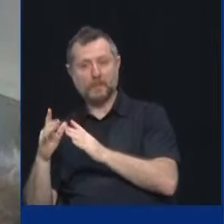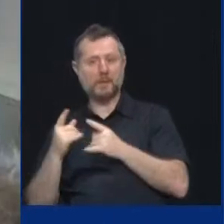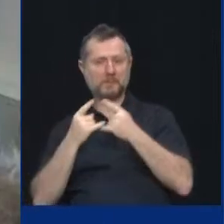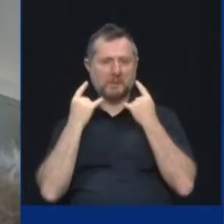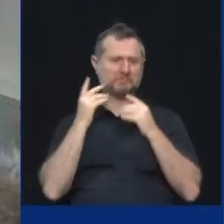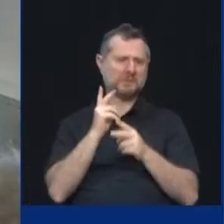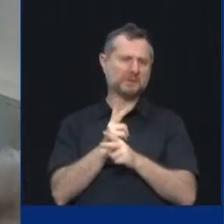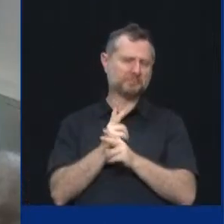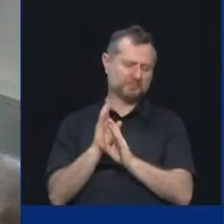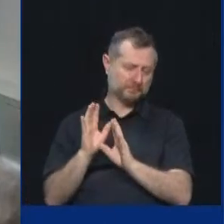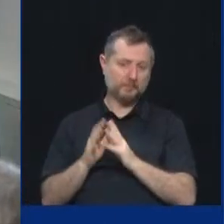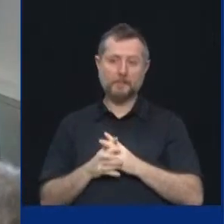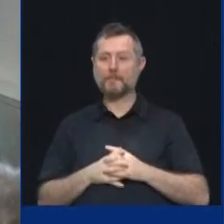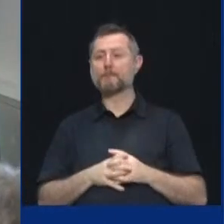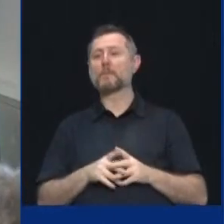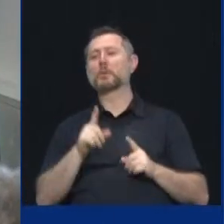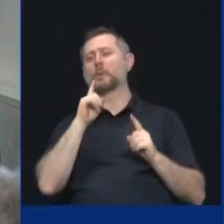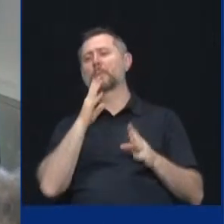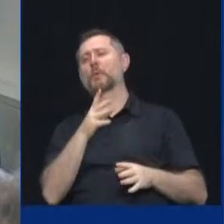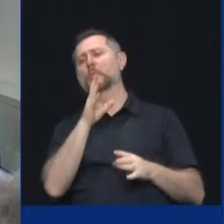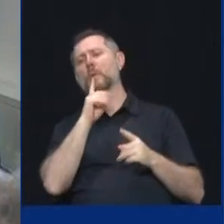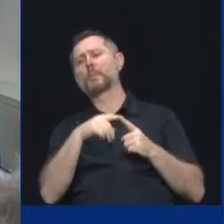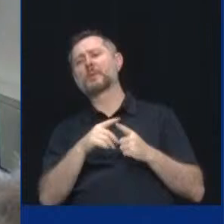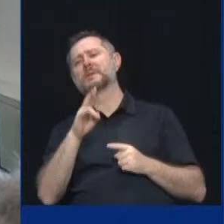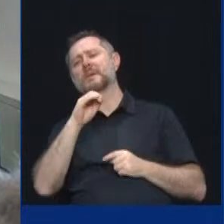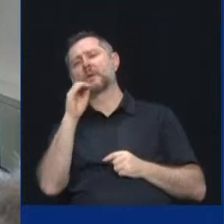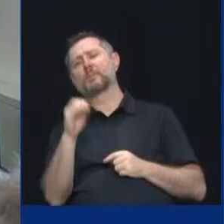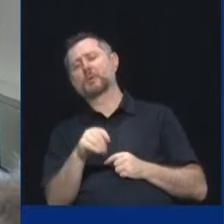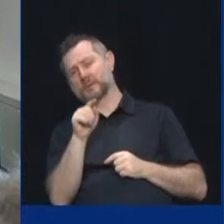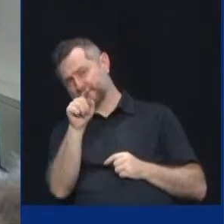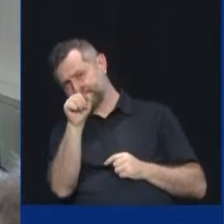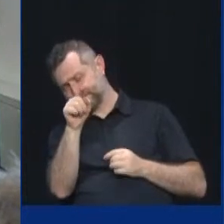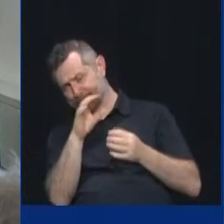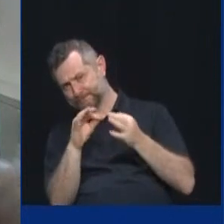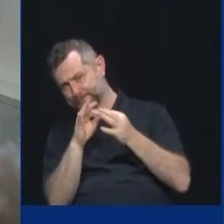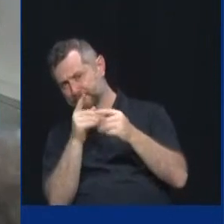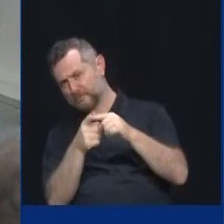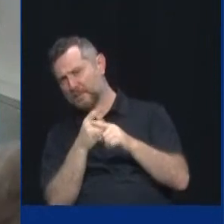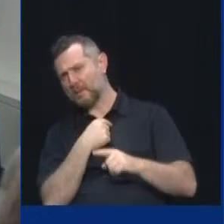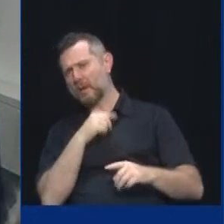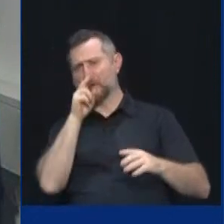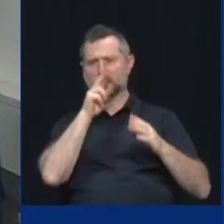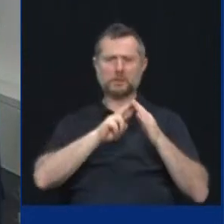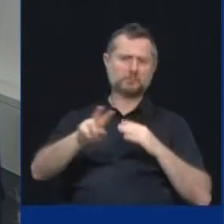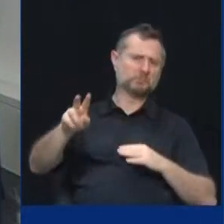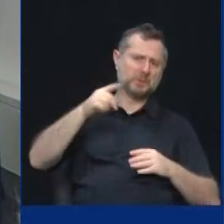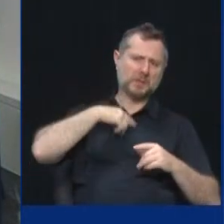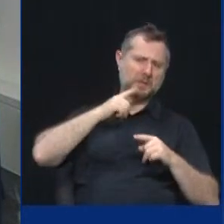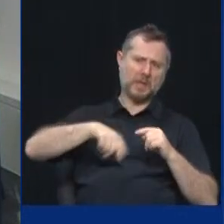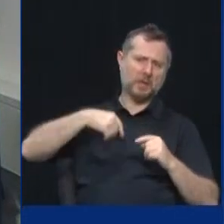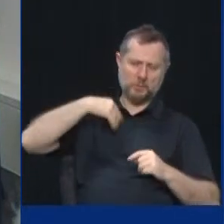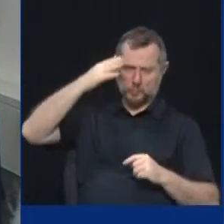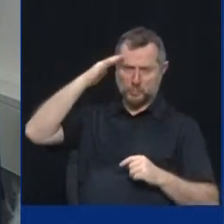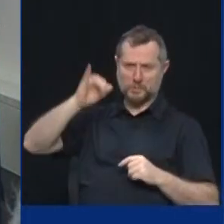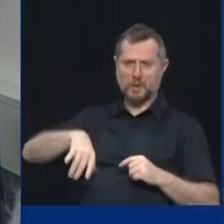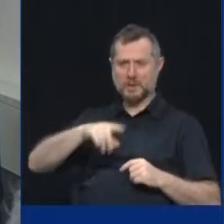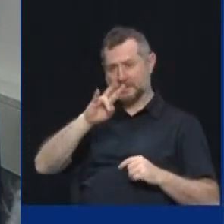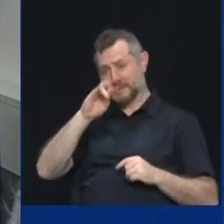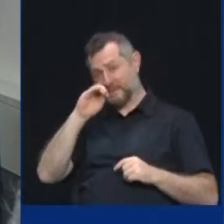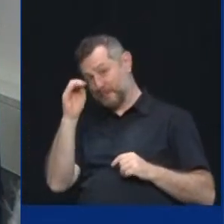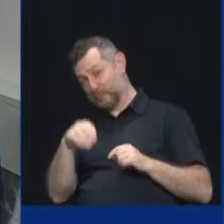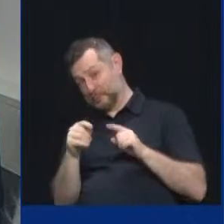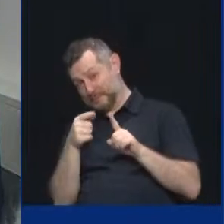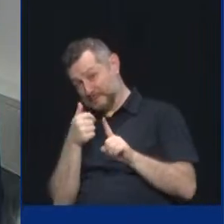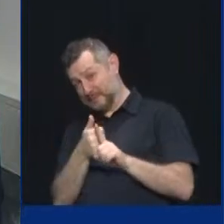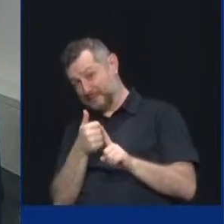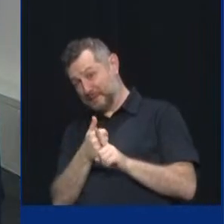in place. Governor, just to talk about the 70% quickly, I know you don't have a crystal ball, you said that many times, but this 70% number that we're